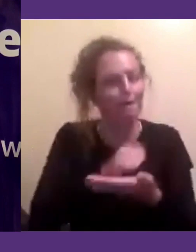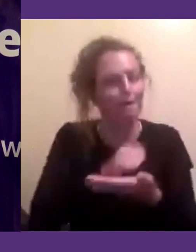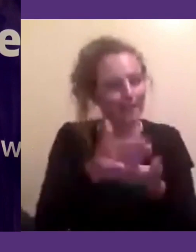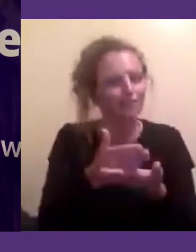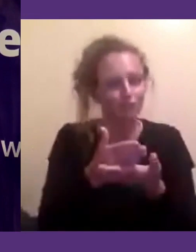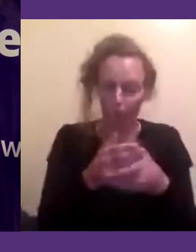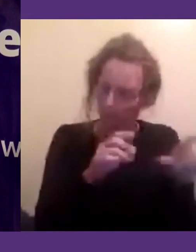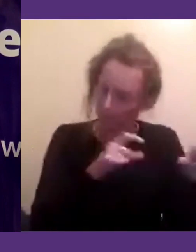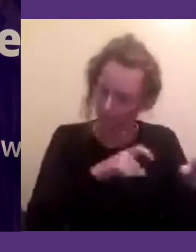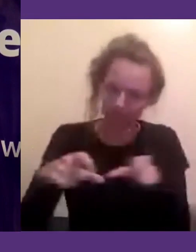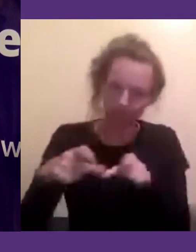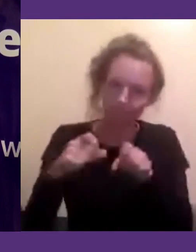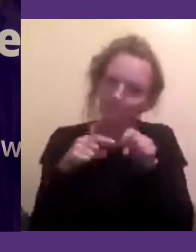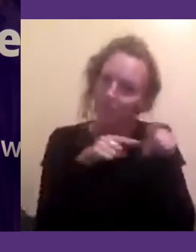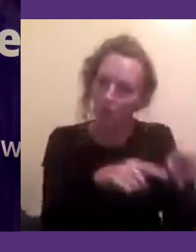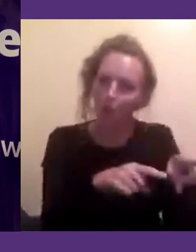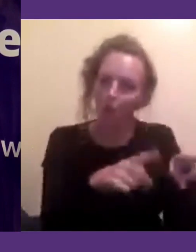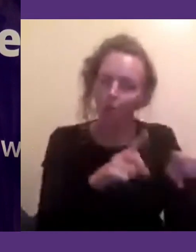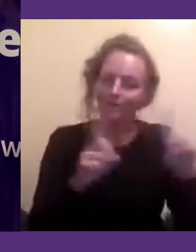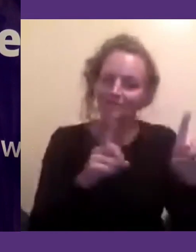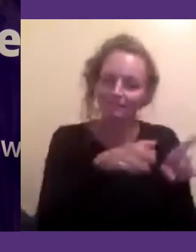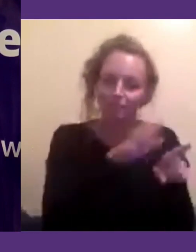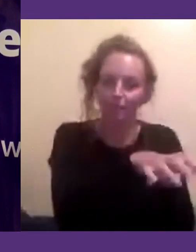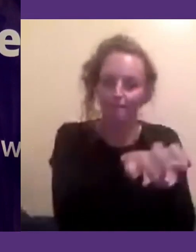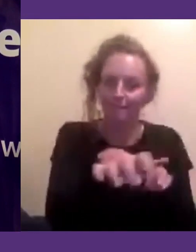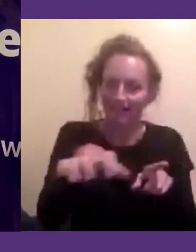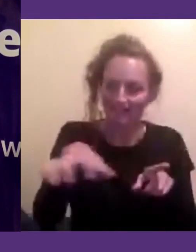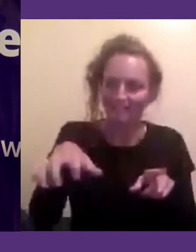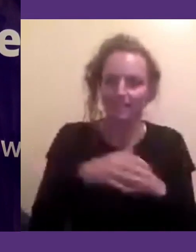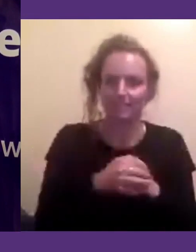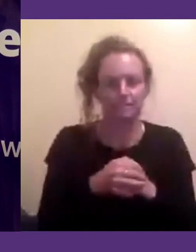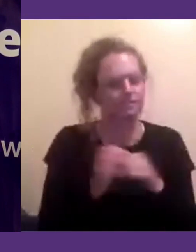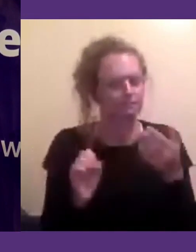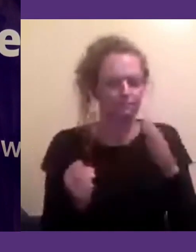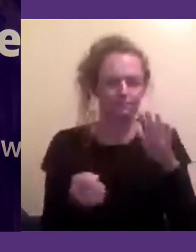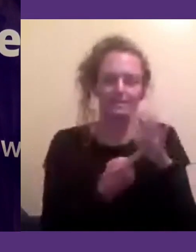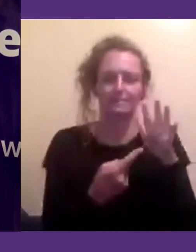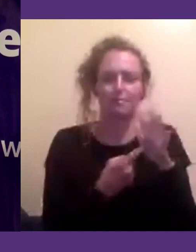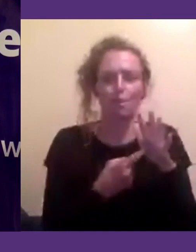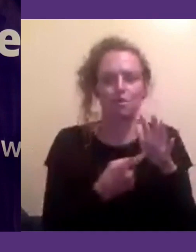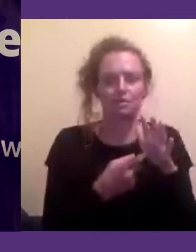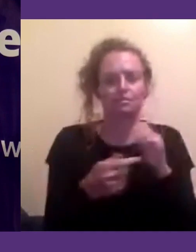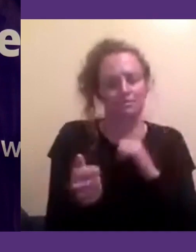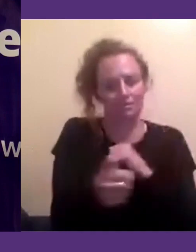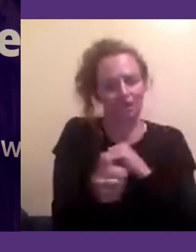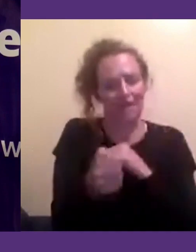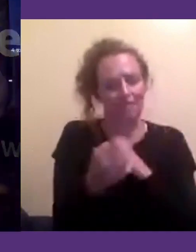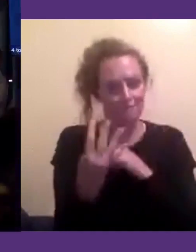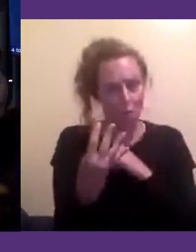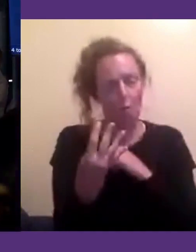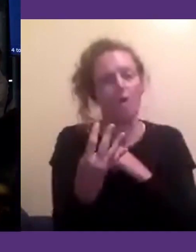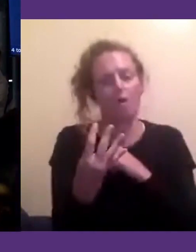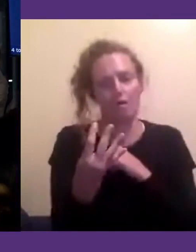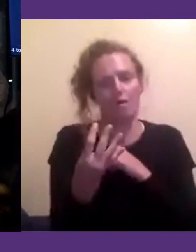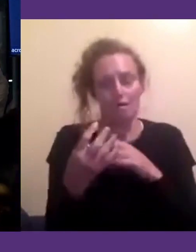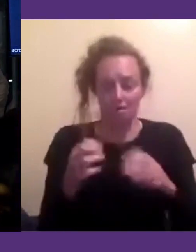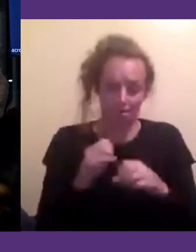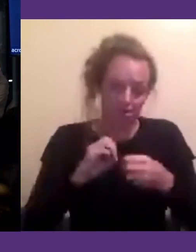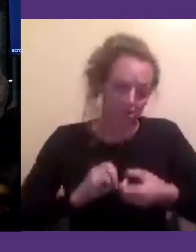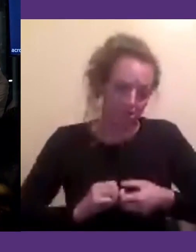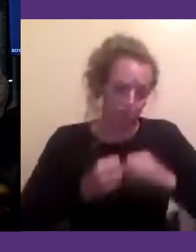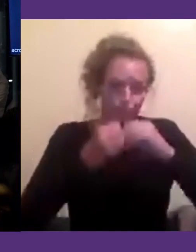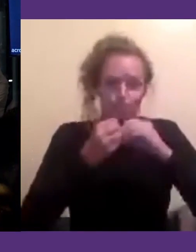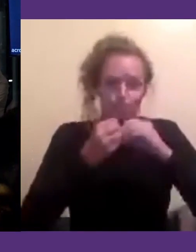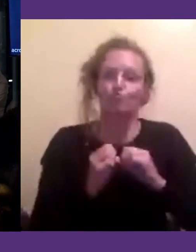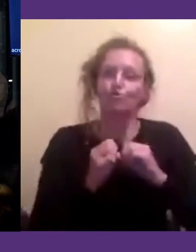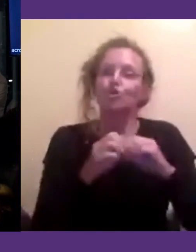disabled people across all of its and it produces a lot of content, and it shares a lot of content. Shani, you know